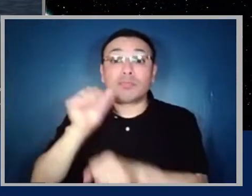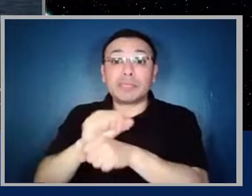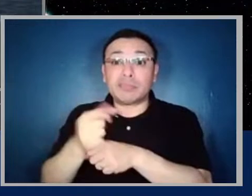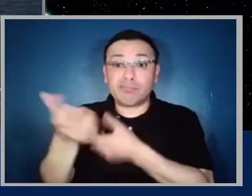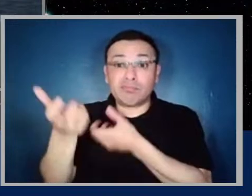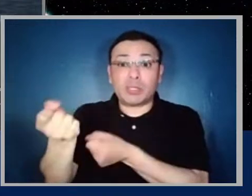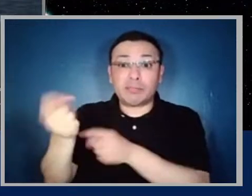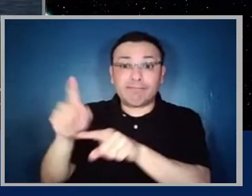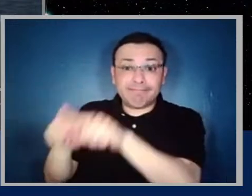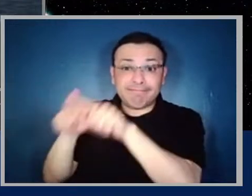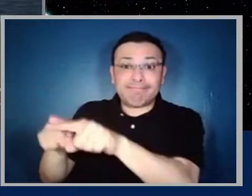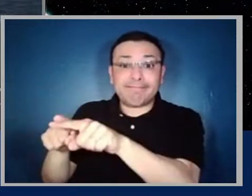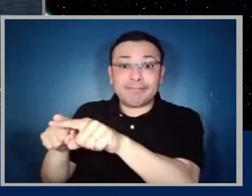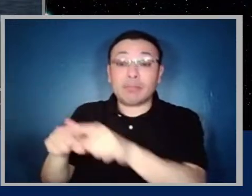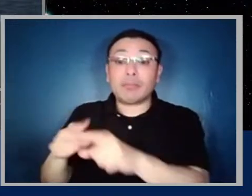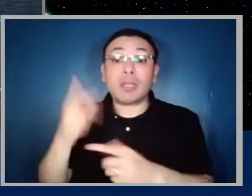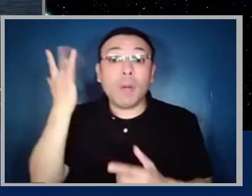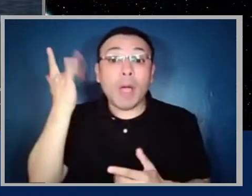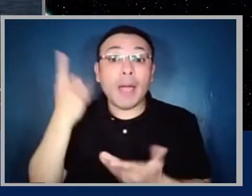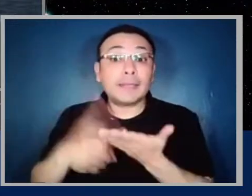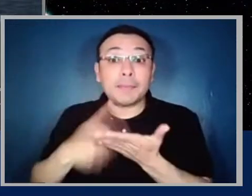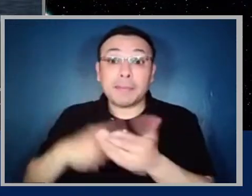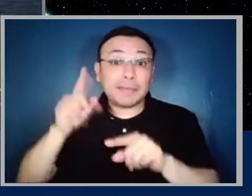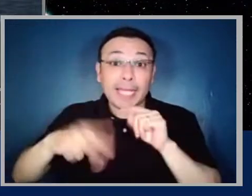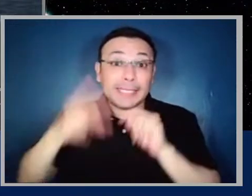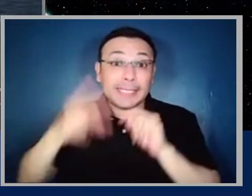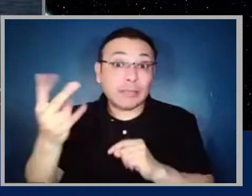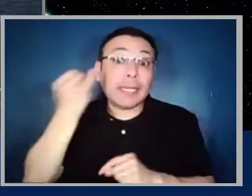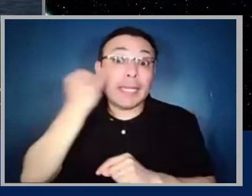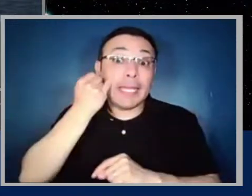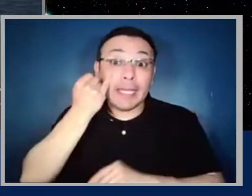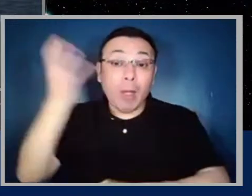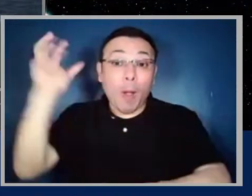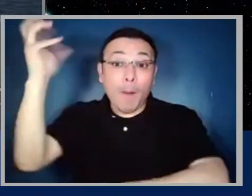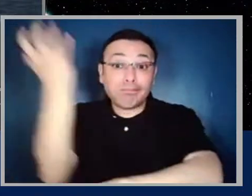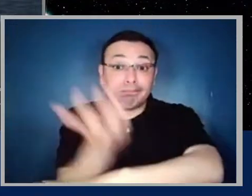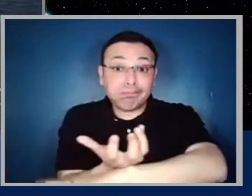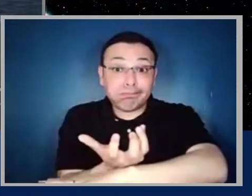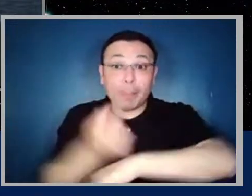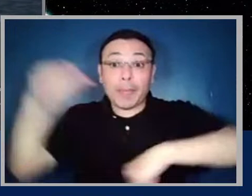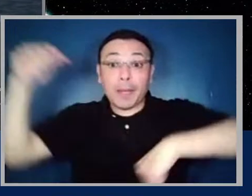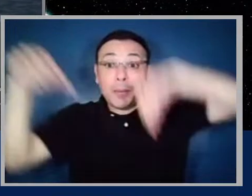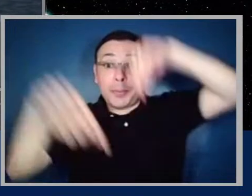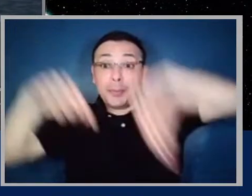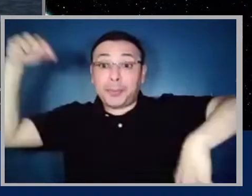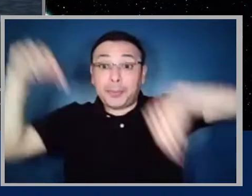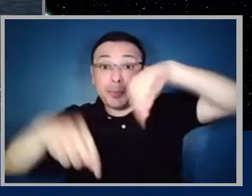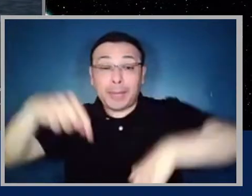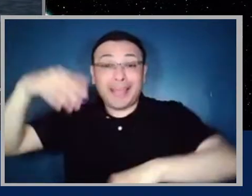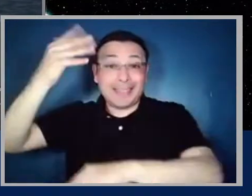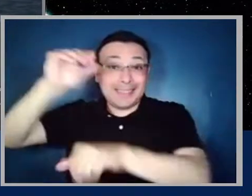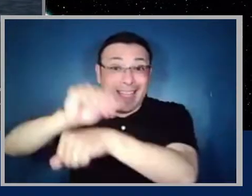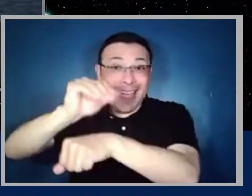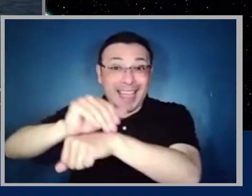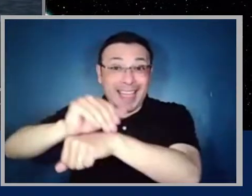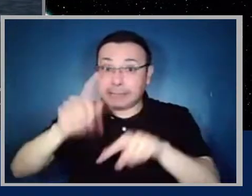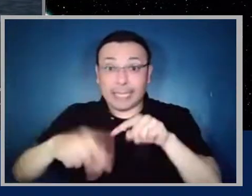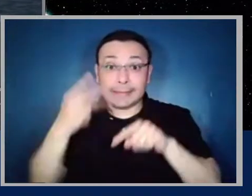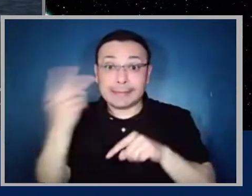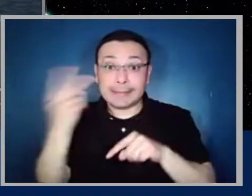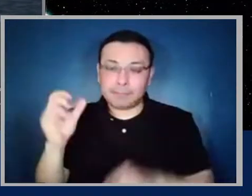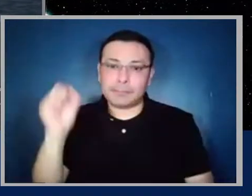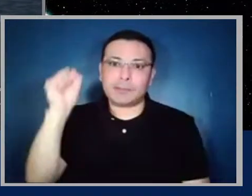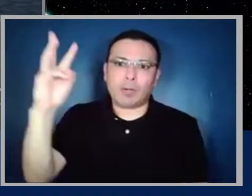when sometimes we can't see because we're landing at night. We'll know where everything falls generally in the area. So yeah, they have the